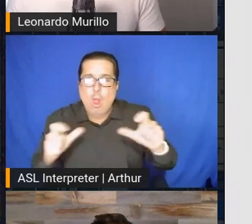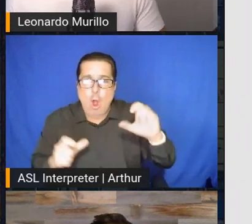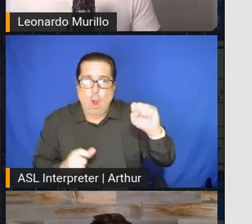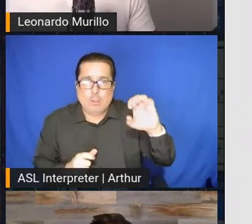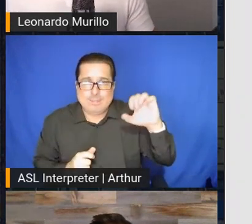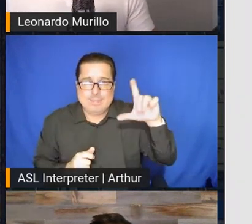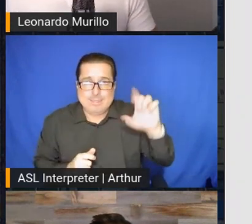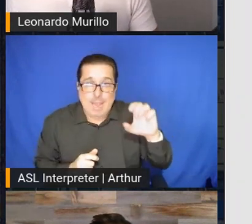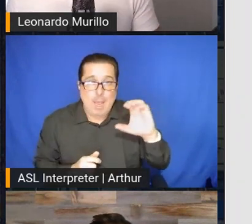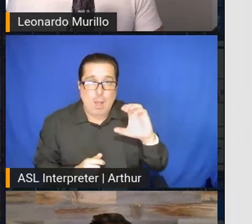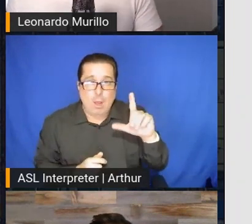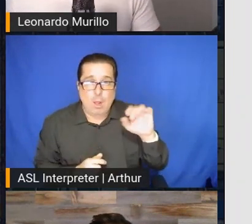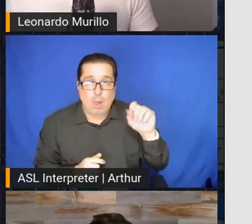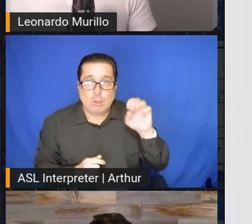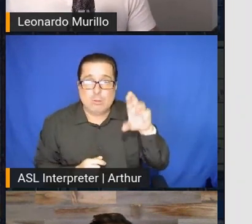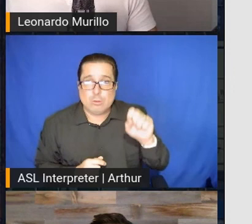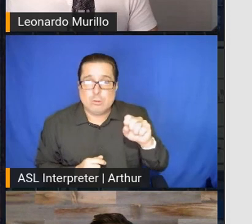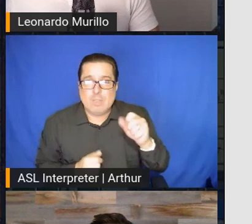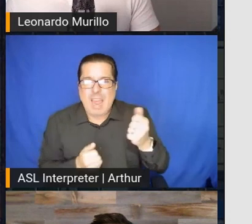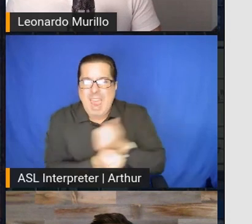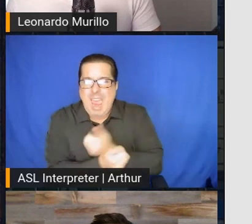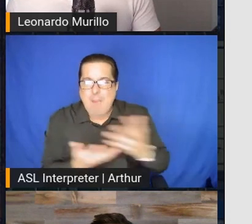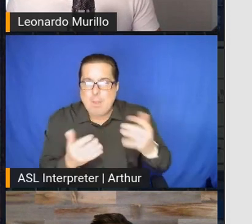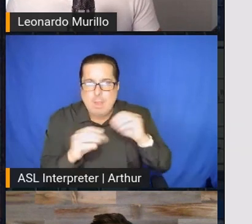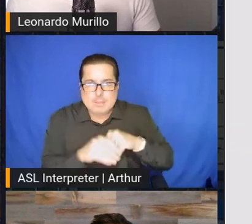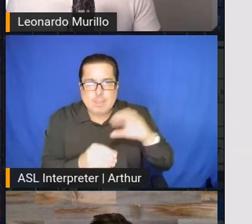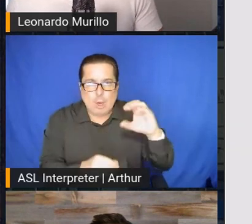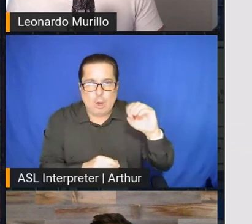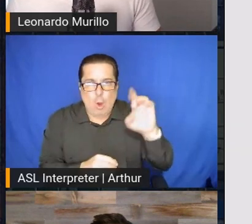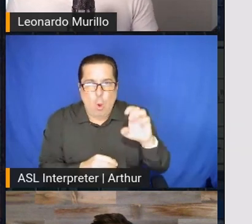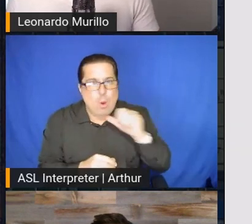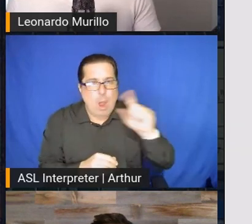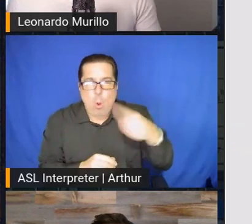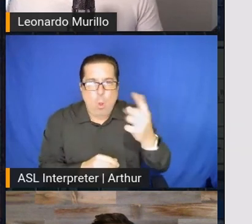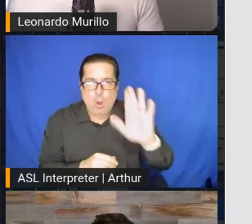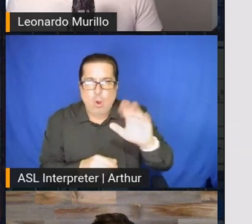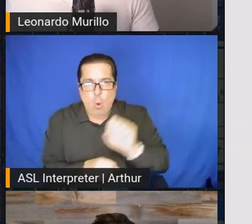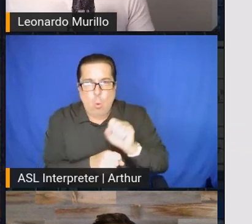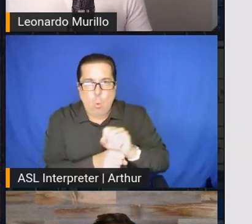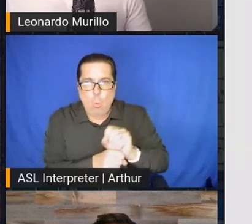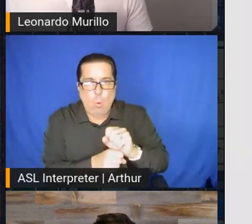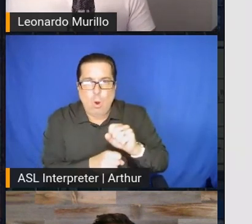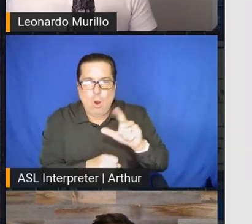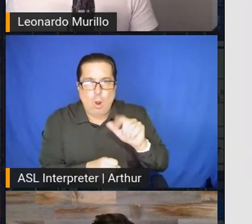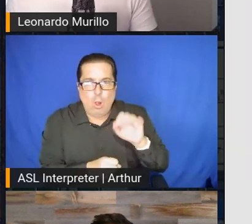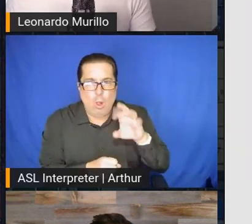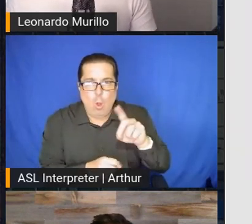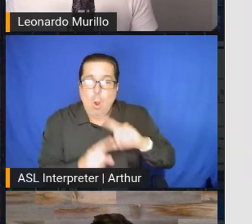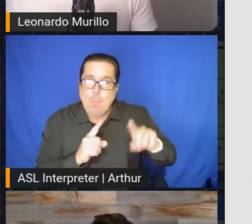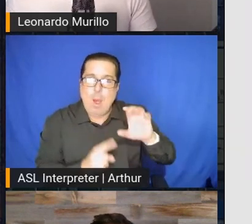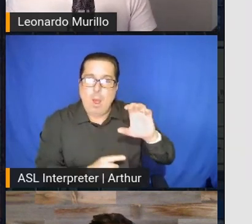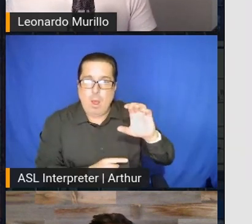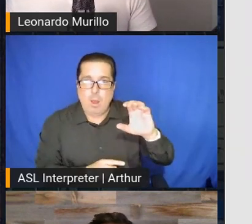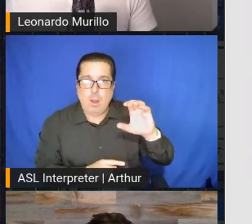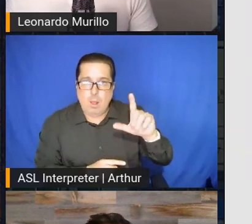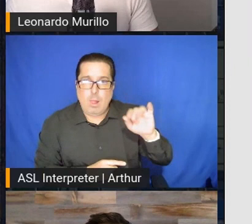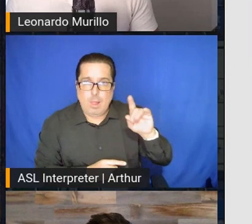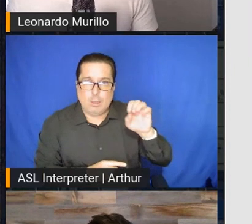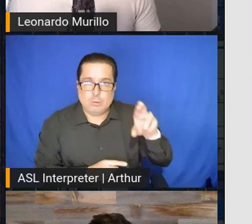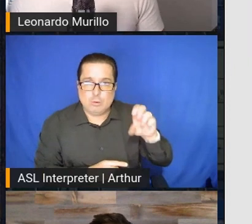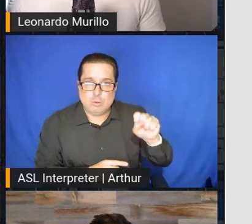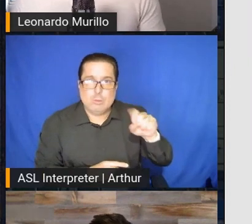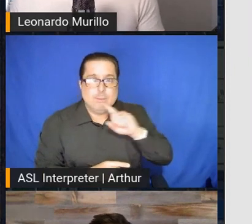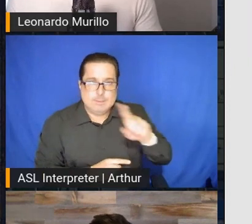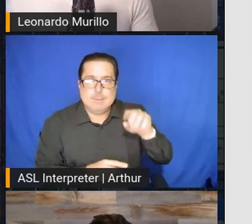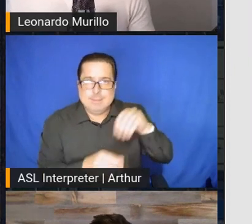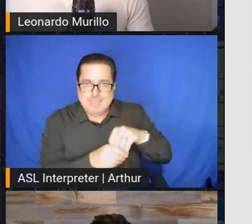everything is in code, not just your workload, but your infrastructure, your clusters themselves are in code. So it